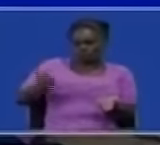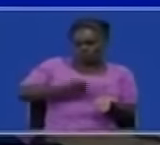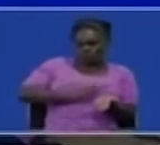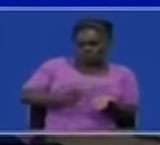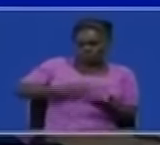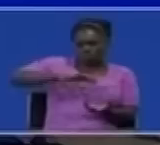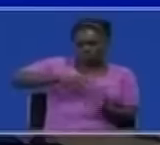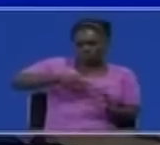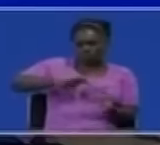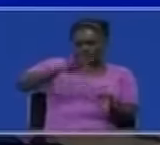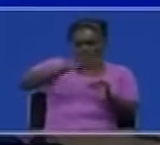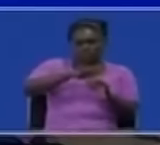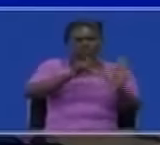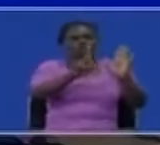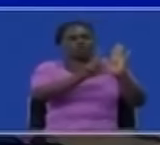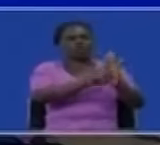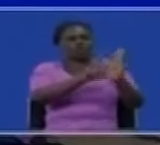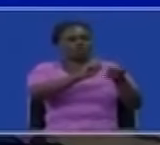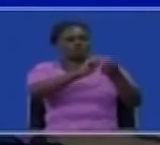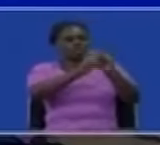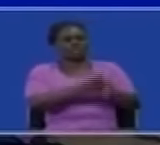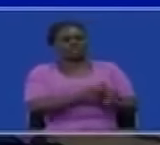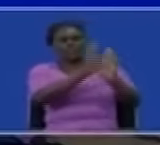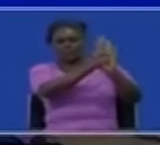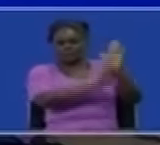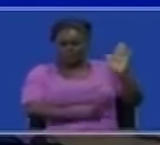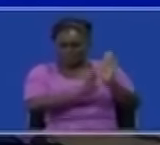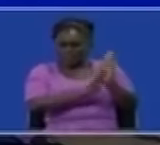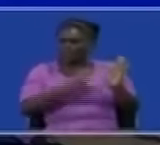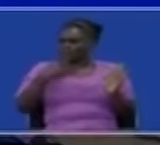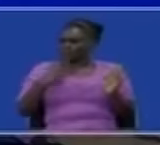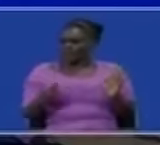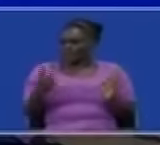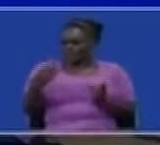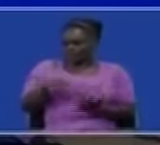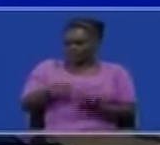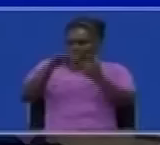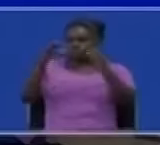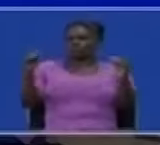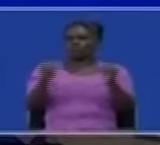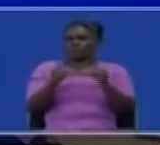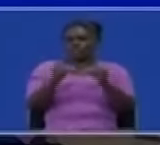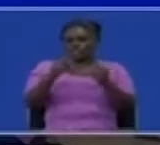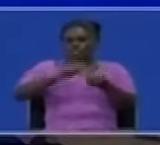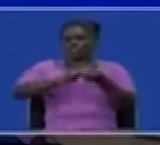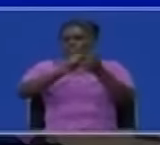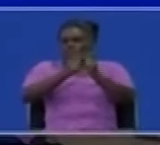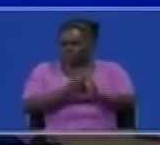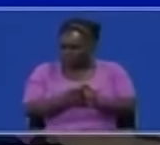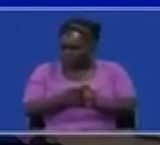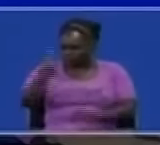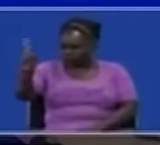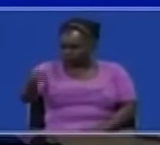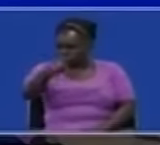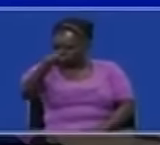the controversial Electoral Laws Amendment Bill. CORD argues that the two special sittings leading to the amendments were